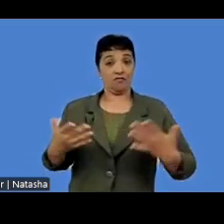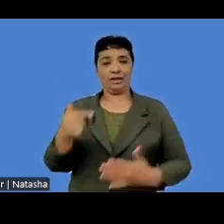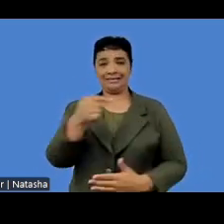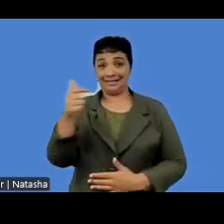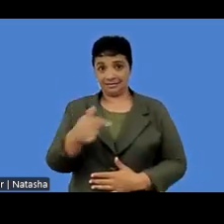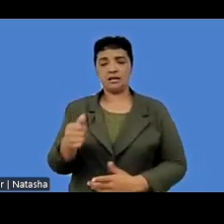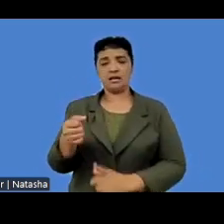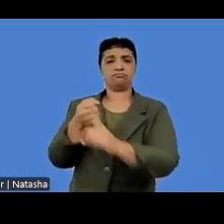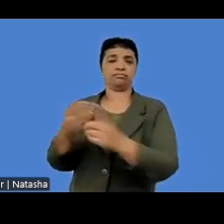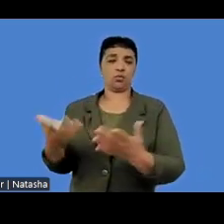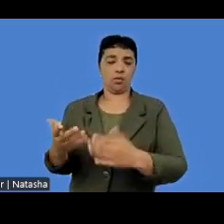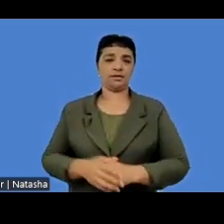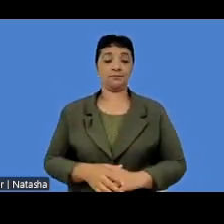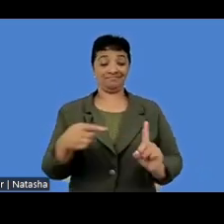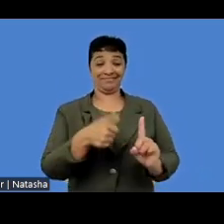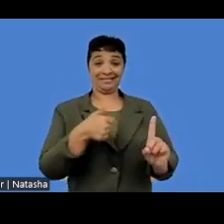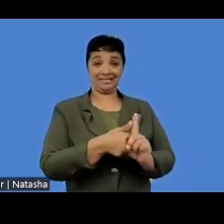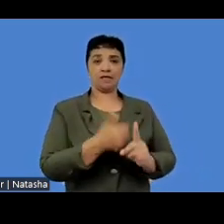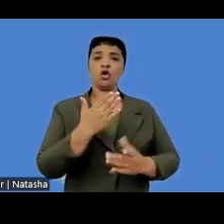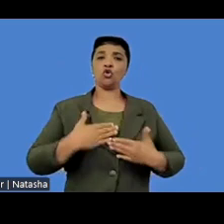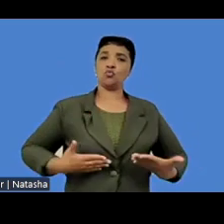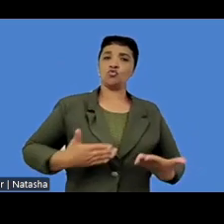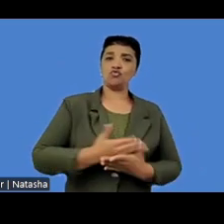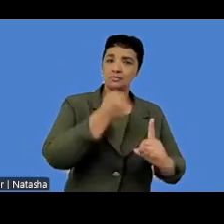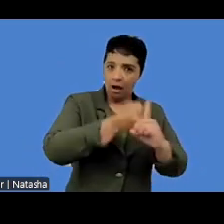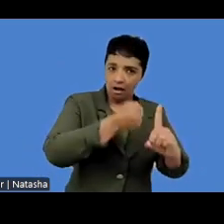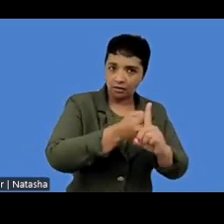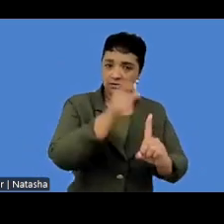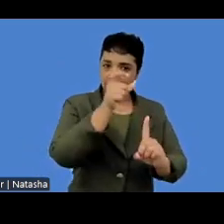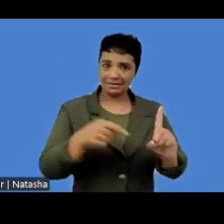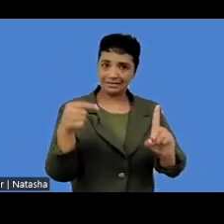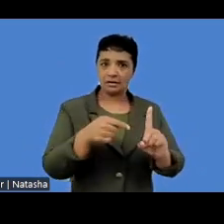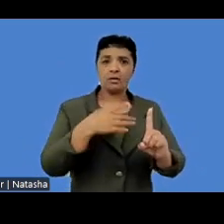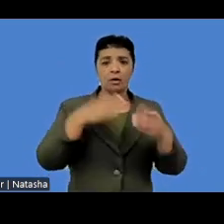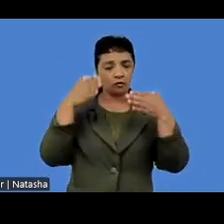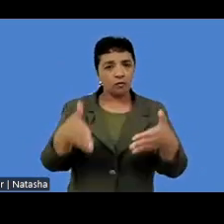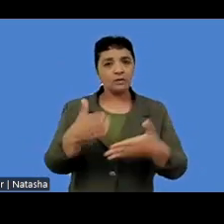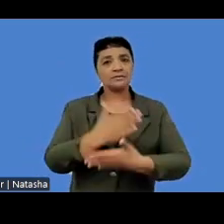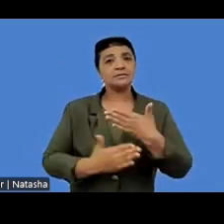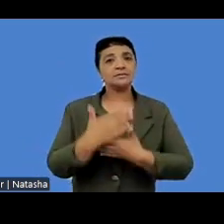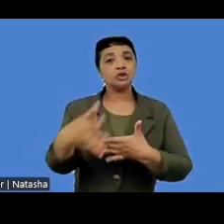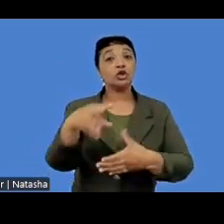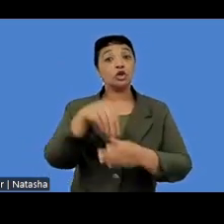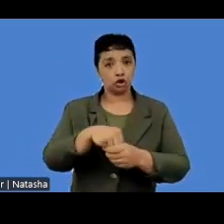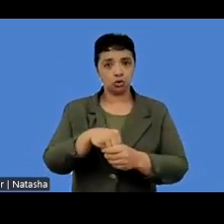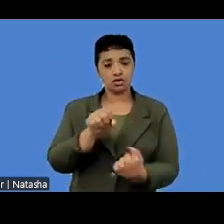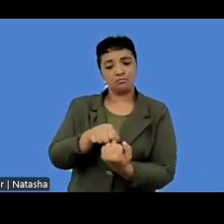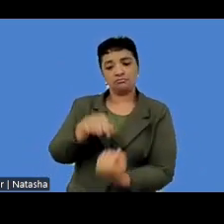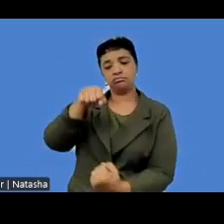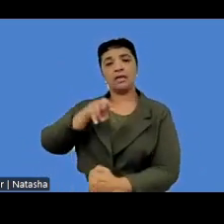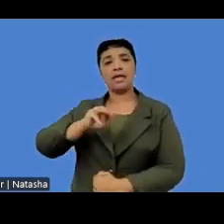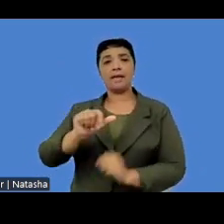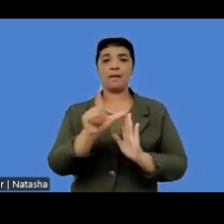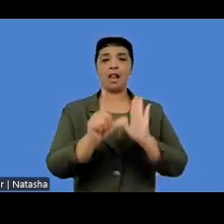is a Tanzanian human rights advocate specializing in disability inclusion with a Master of Laws from